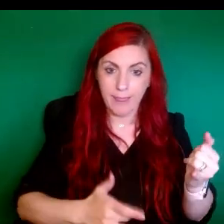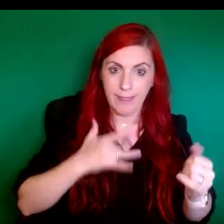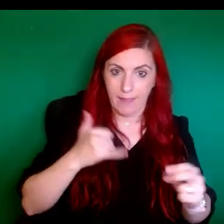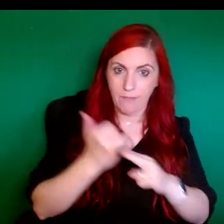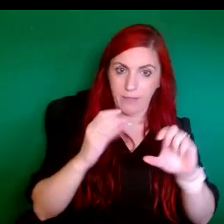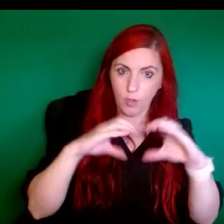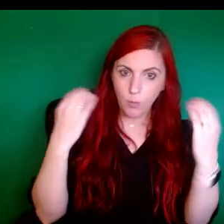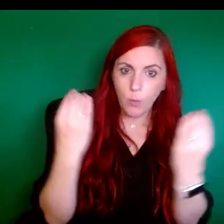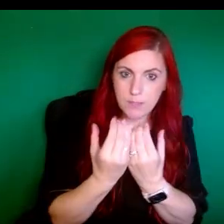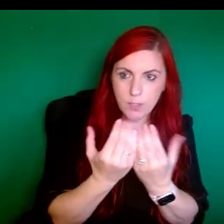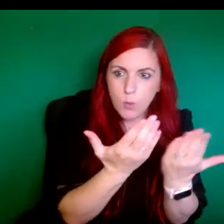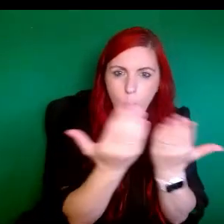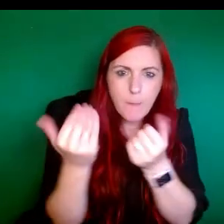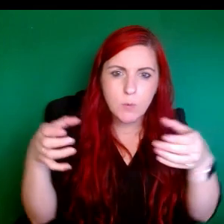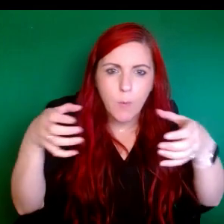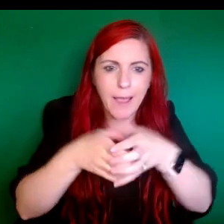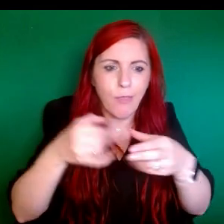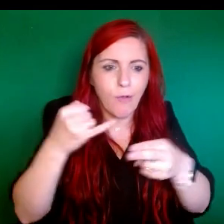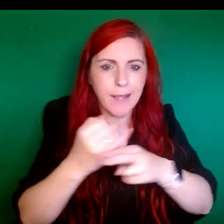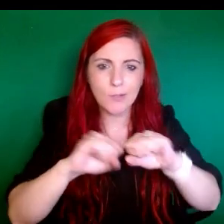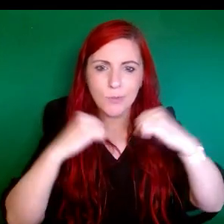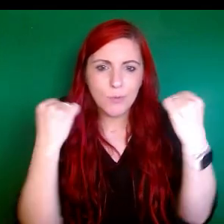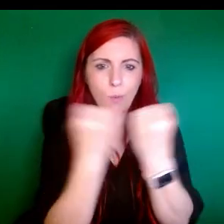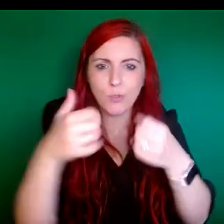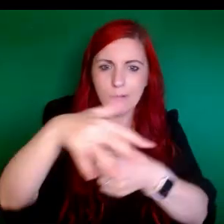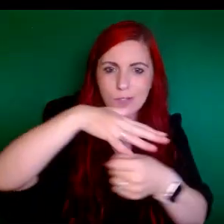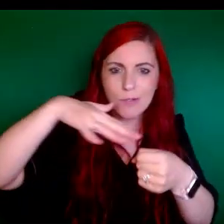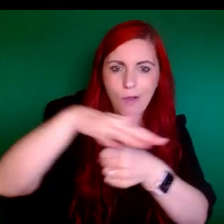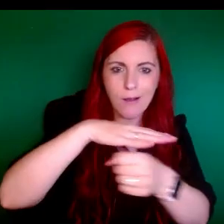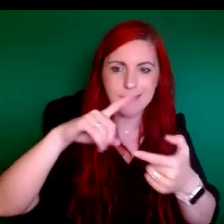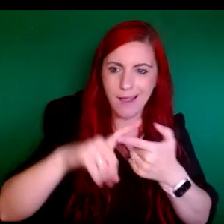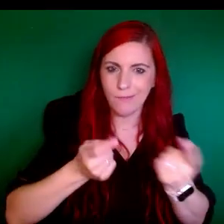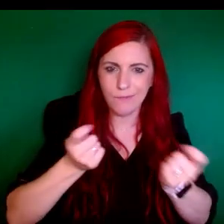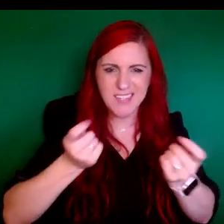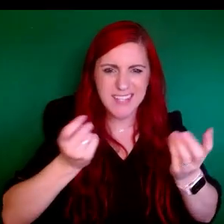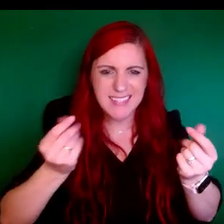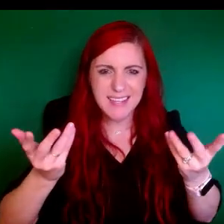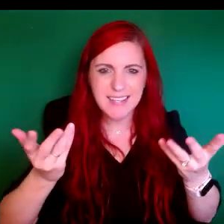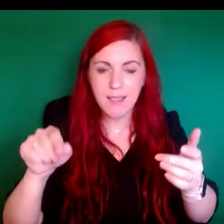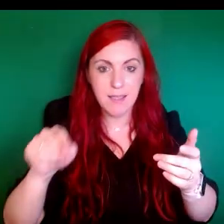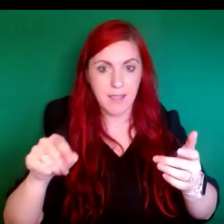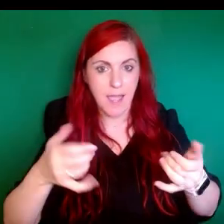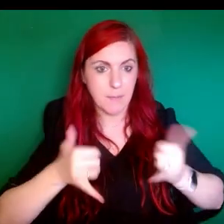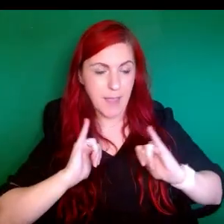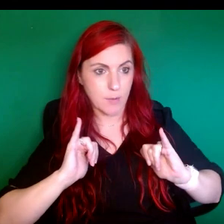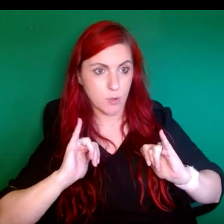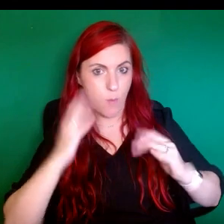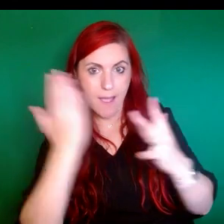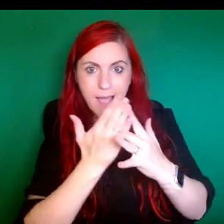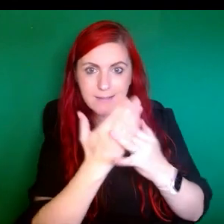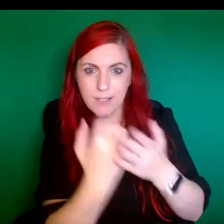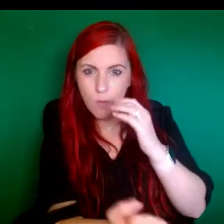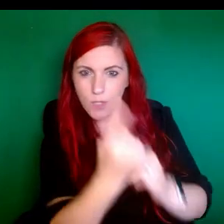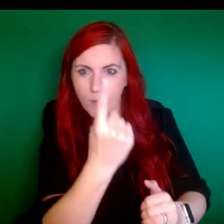social circles and facilities and avail of opportunities to engage with other